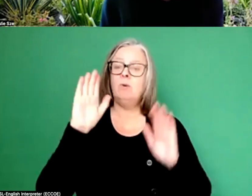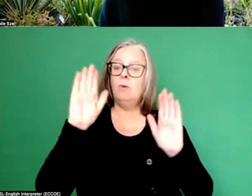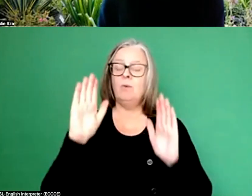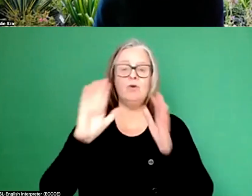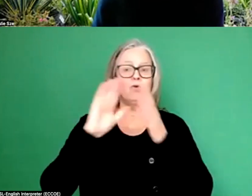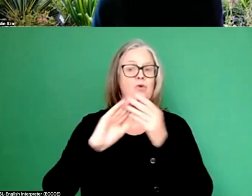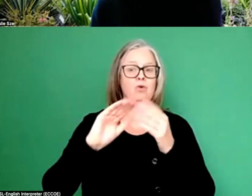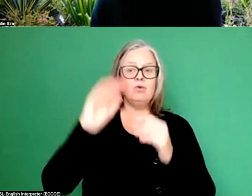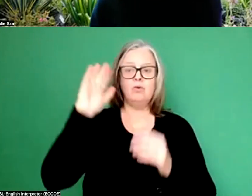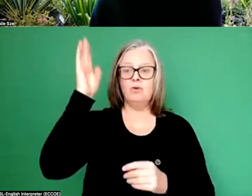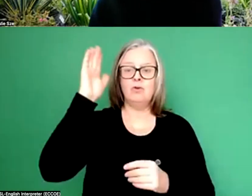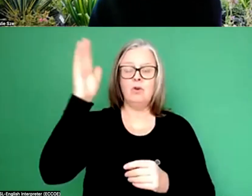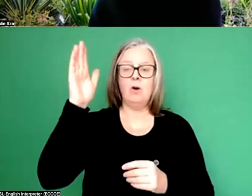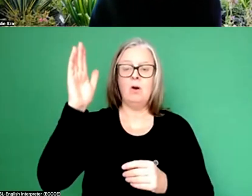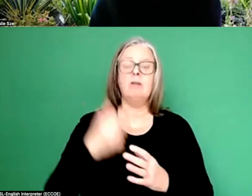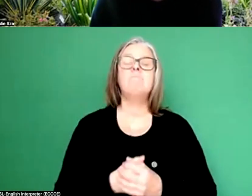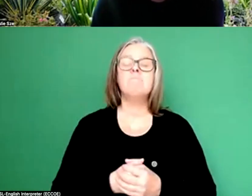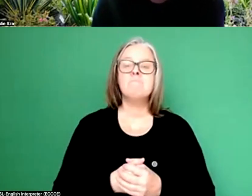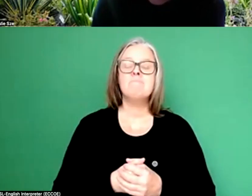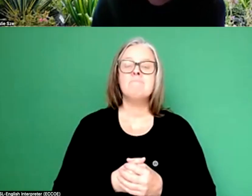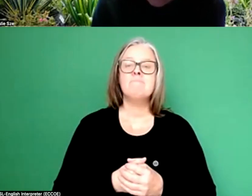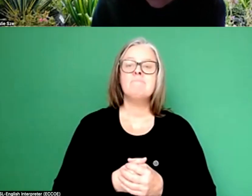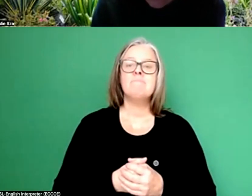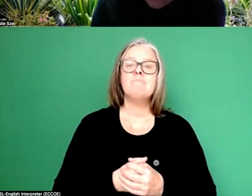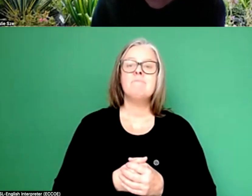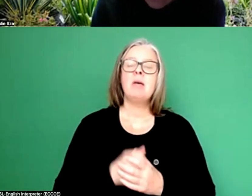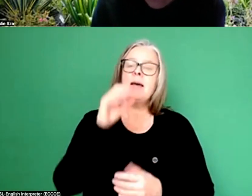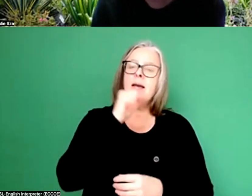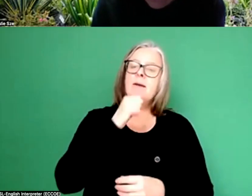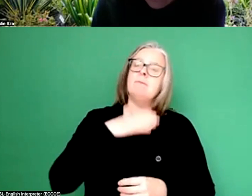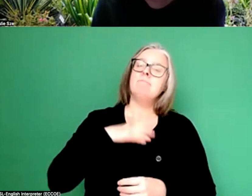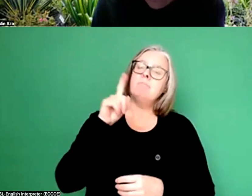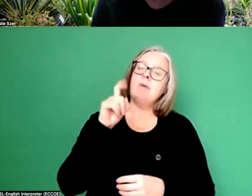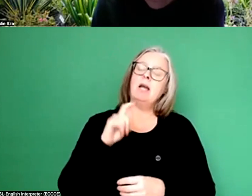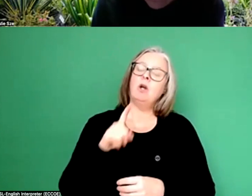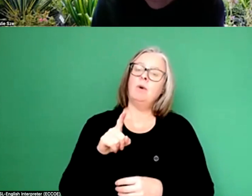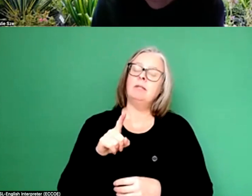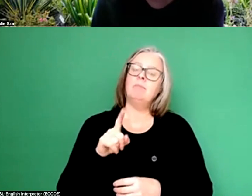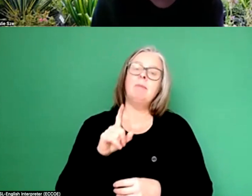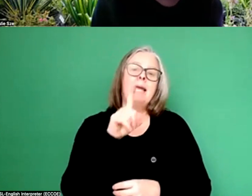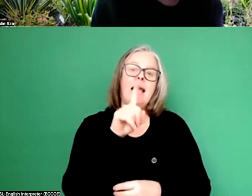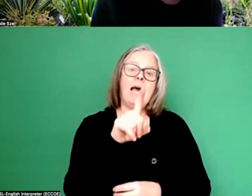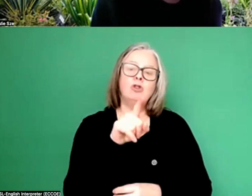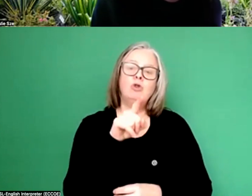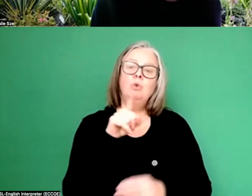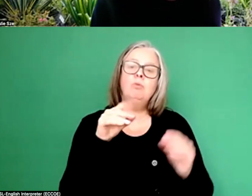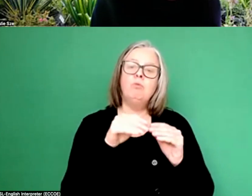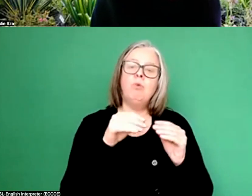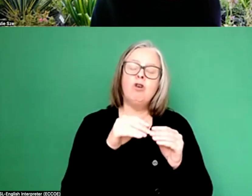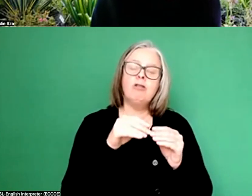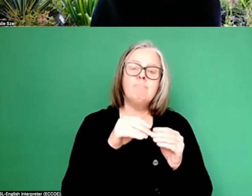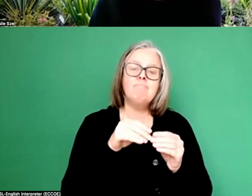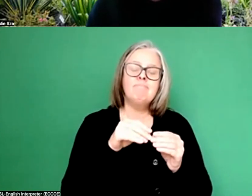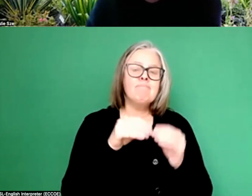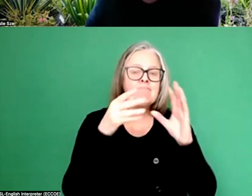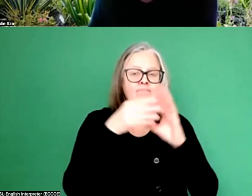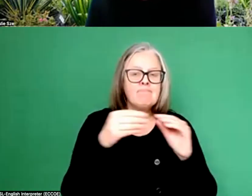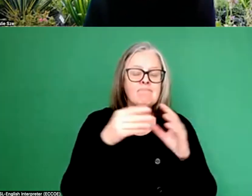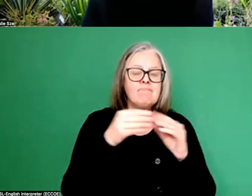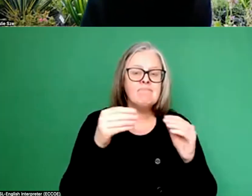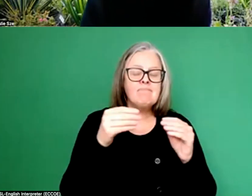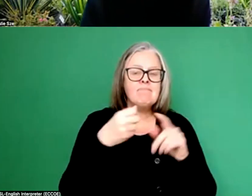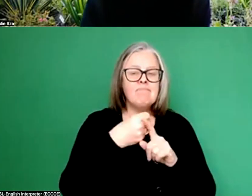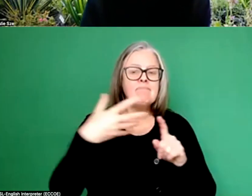My question, I guess, is about or I guess asking you to talk a little bit through what is maybe a tension